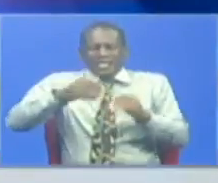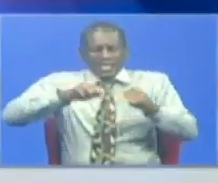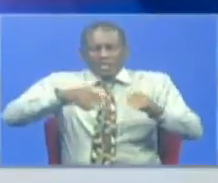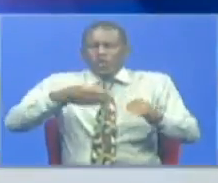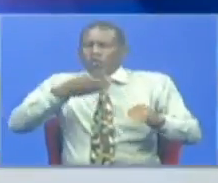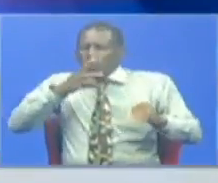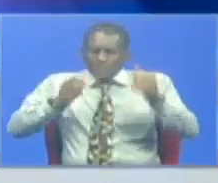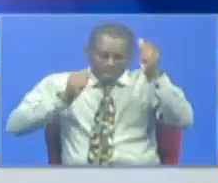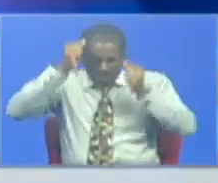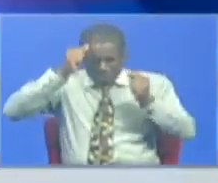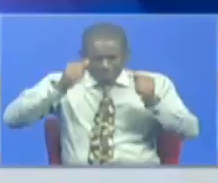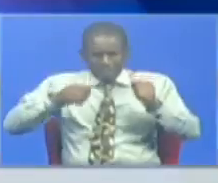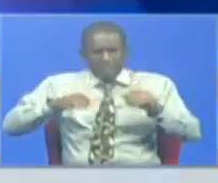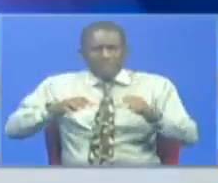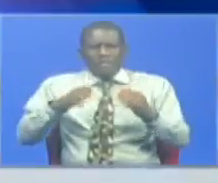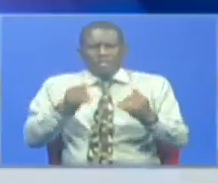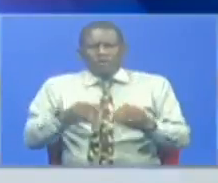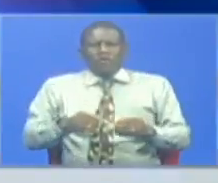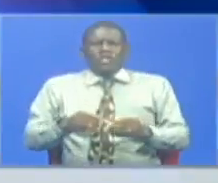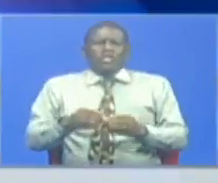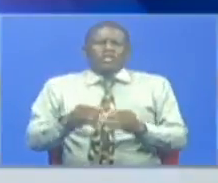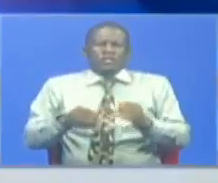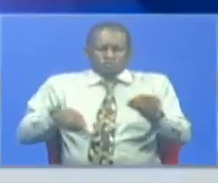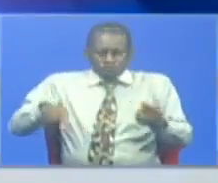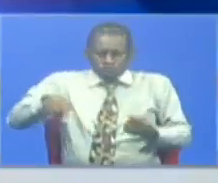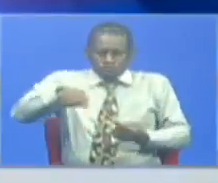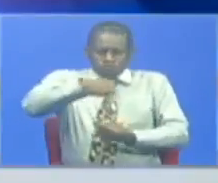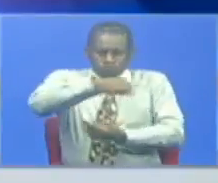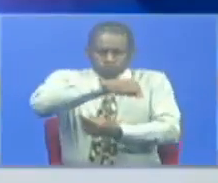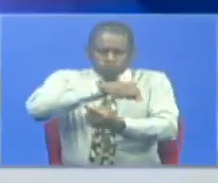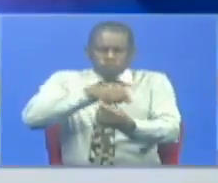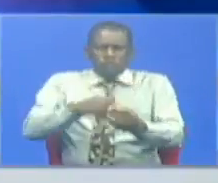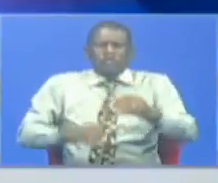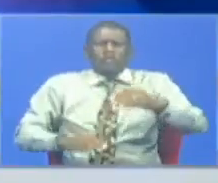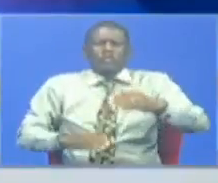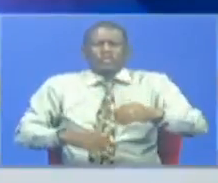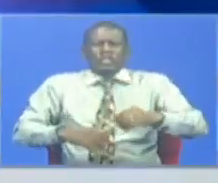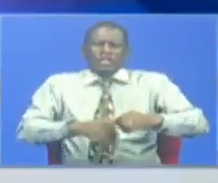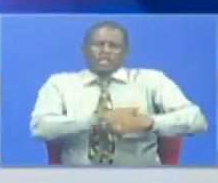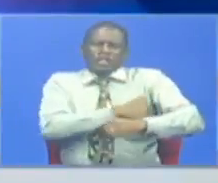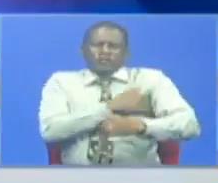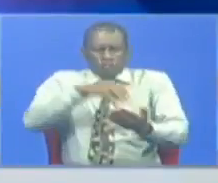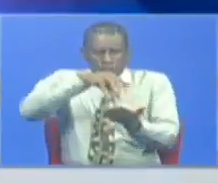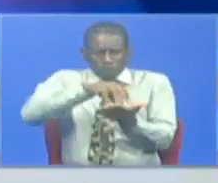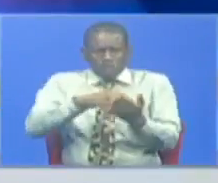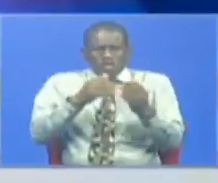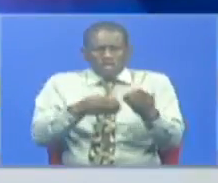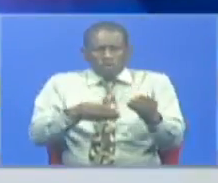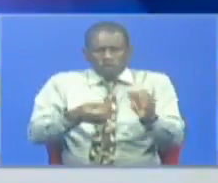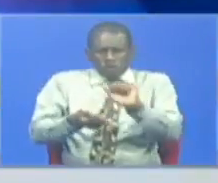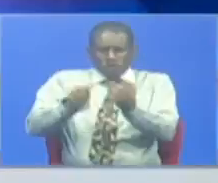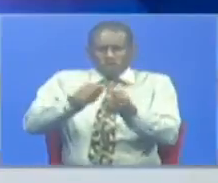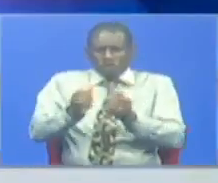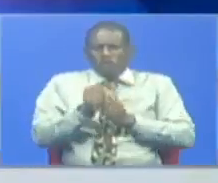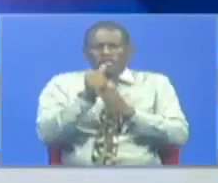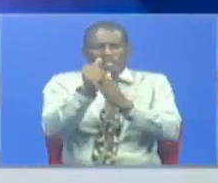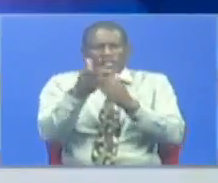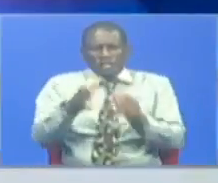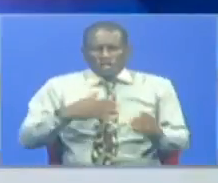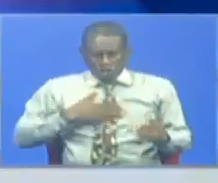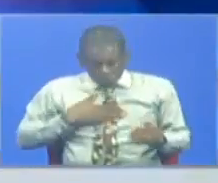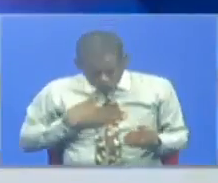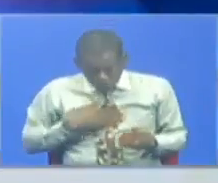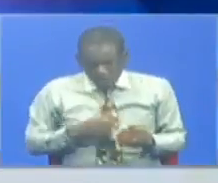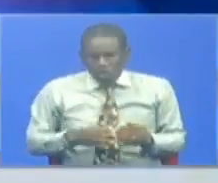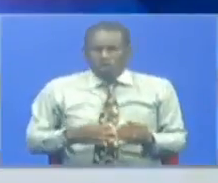The rotation granted to the Chief of Defence Forces position played out in a colourful change of guard ceremony in honour of General